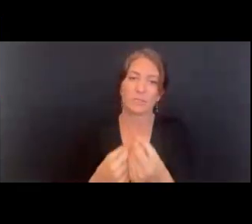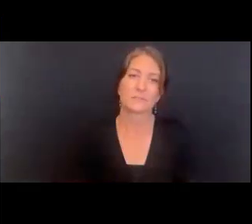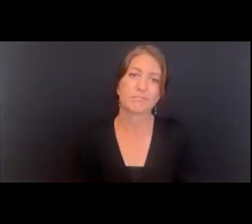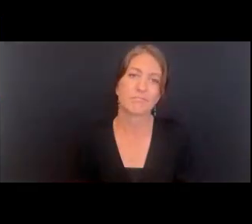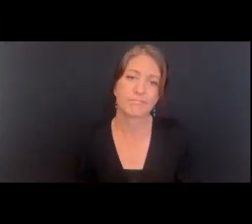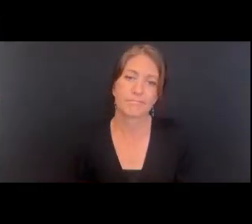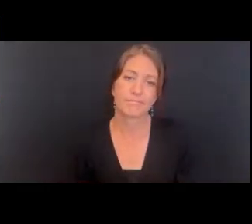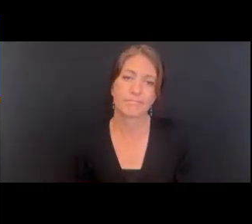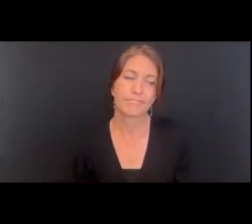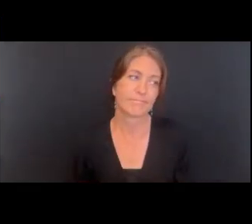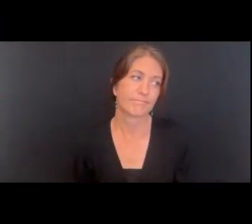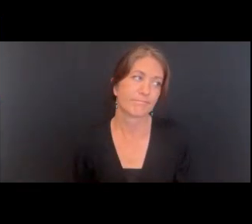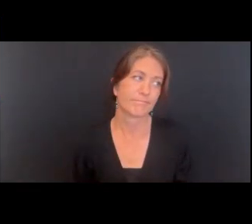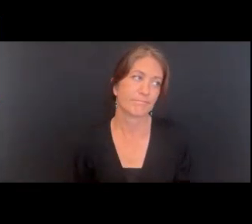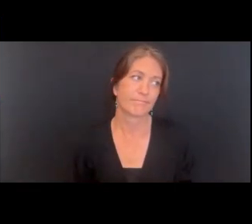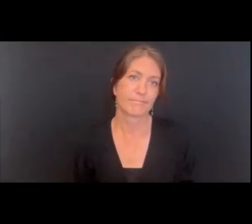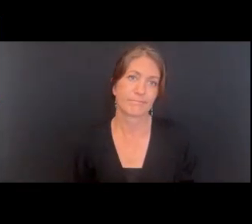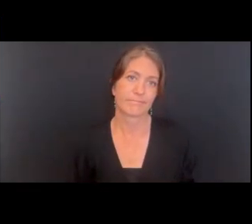Next slide.